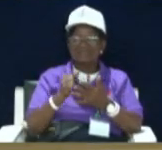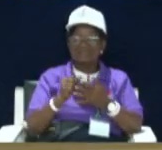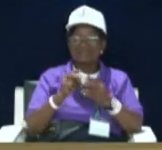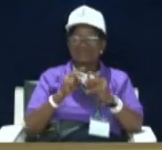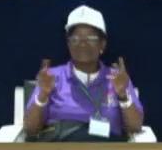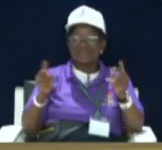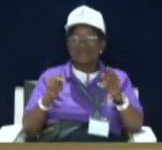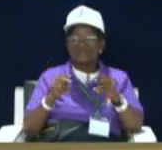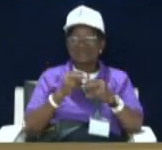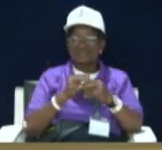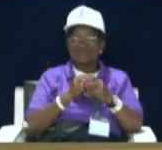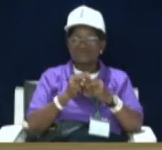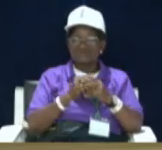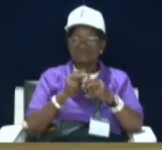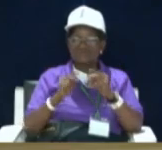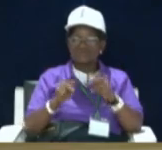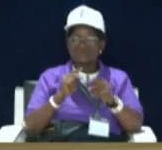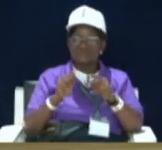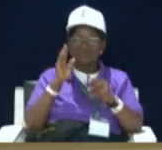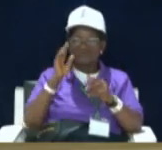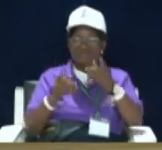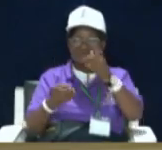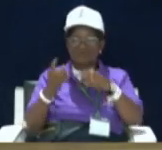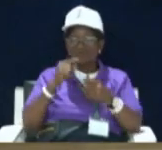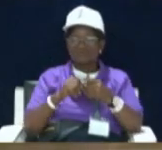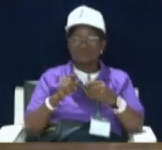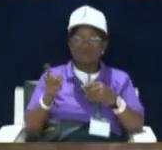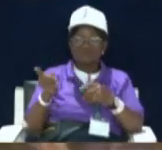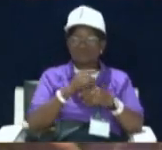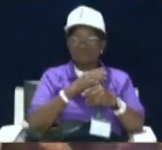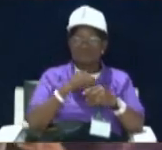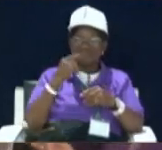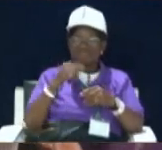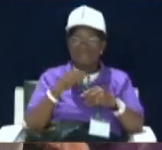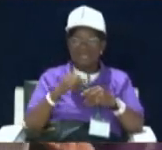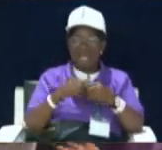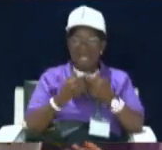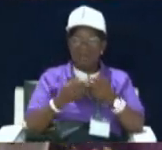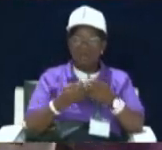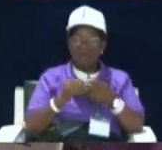Very soon, people will come to you and say, how are you doing it?